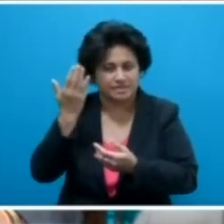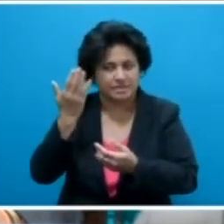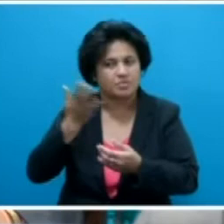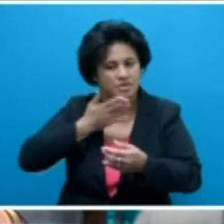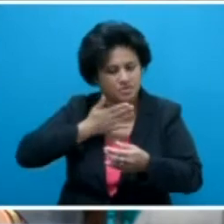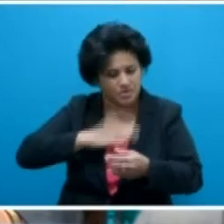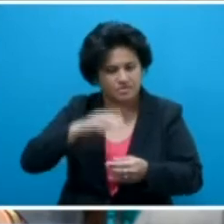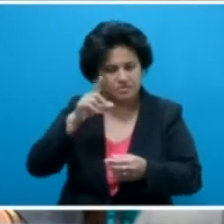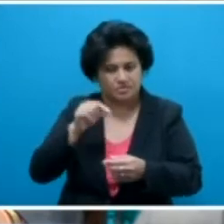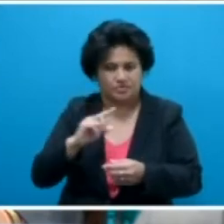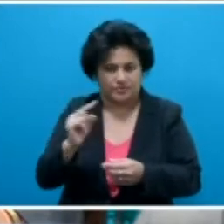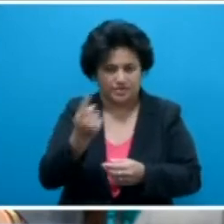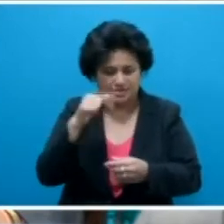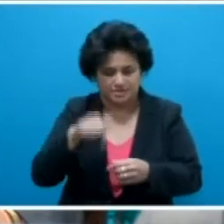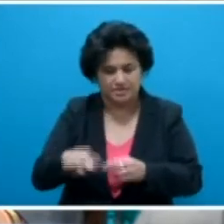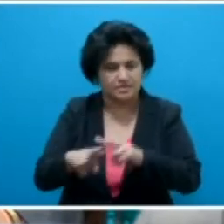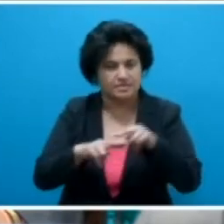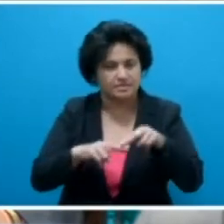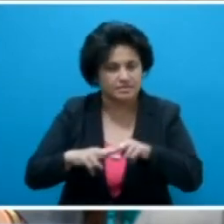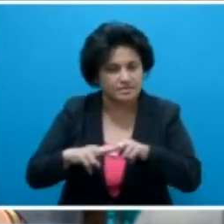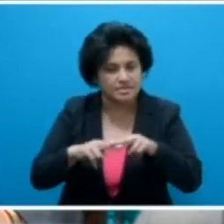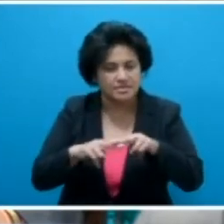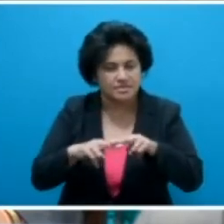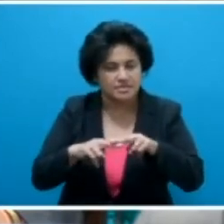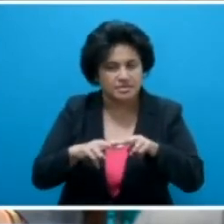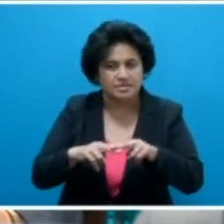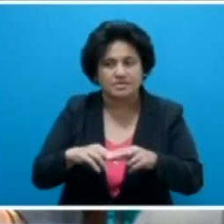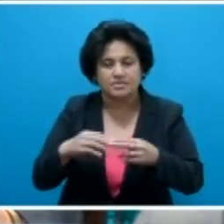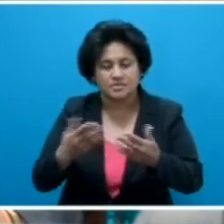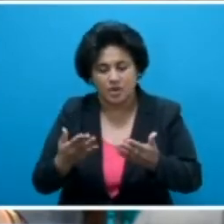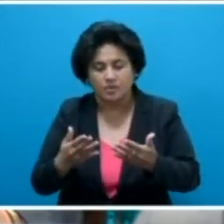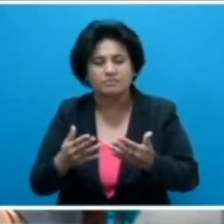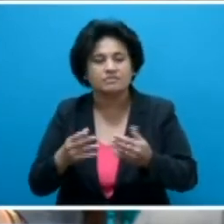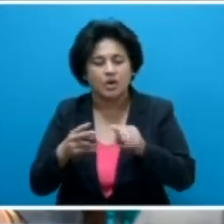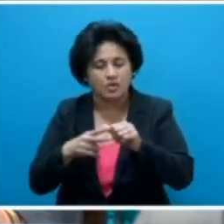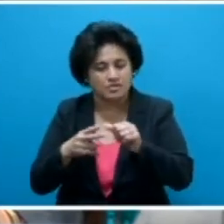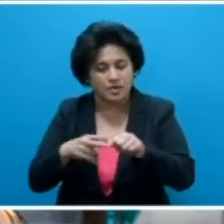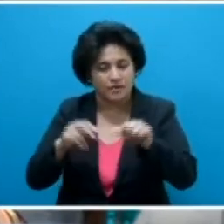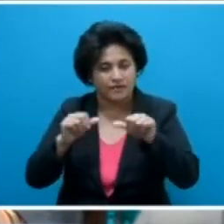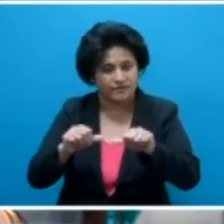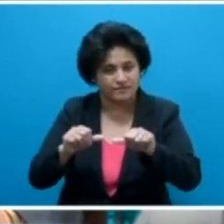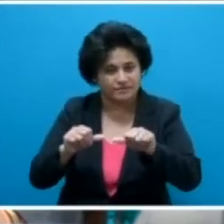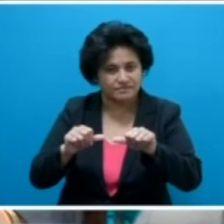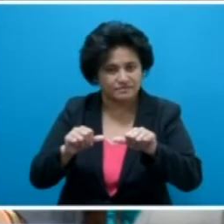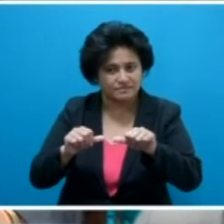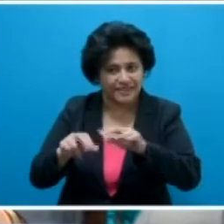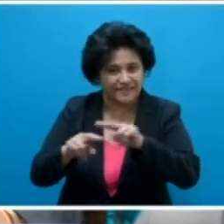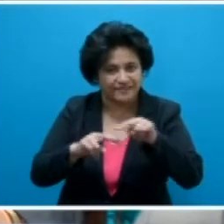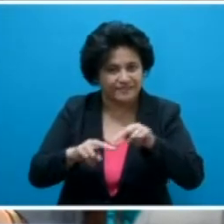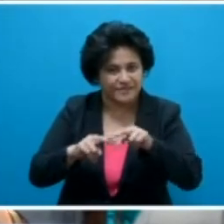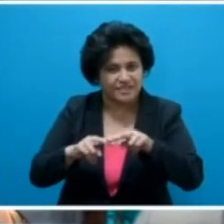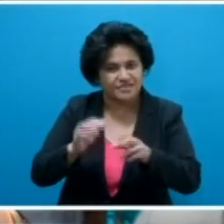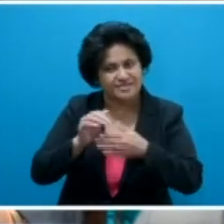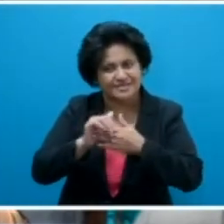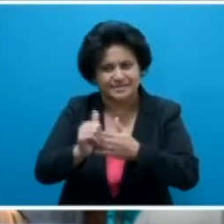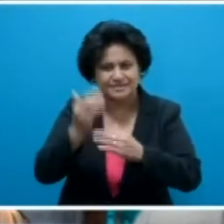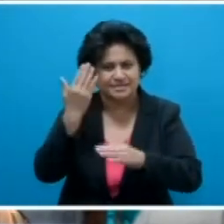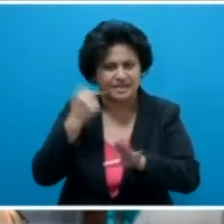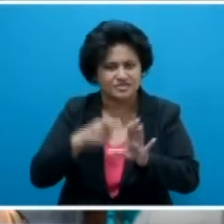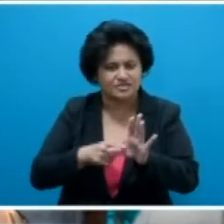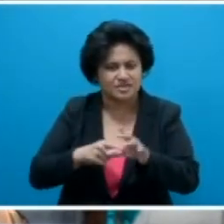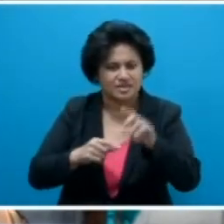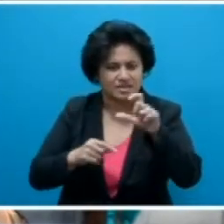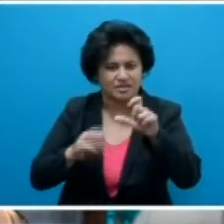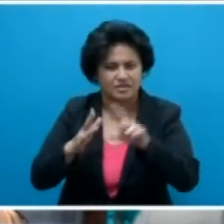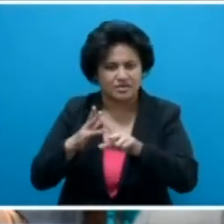planting initiative follows on from Fiji's presidency of COP23. It is now part of Fiji's continued